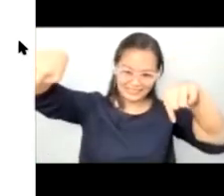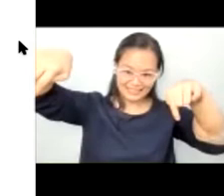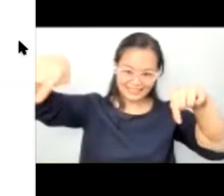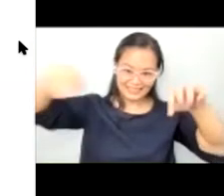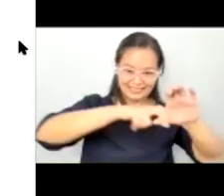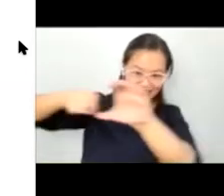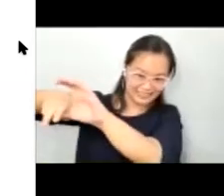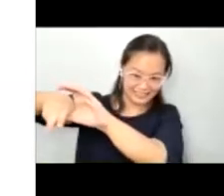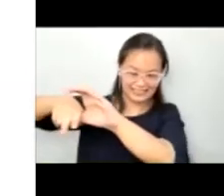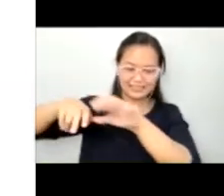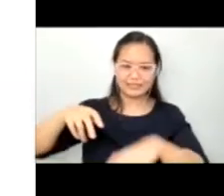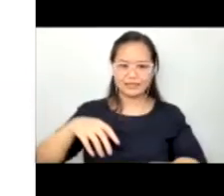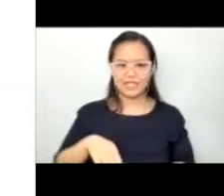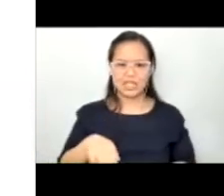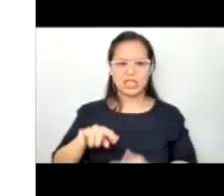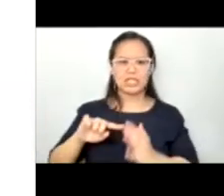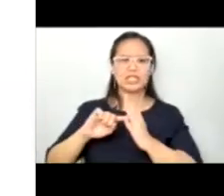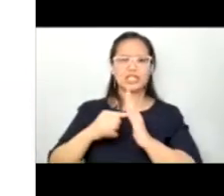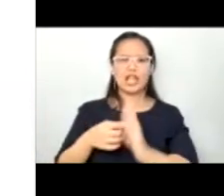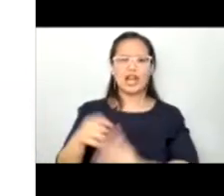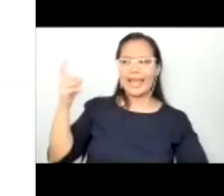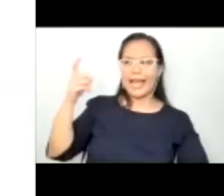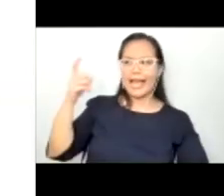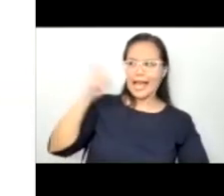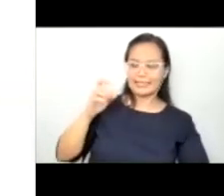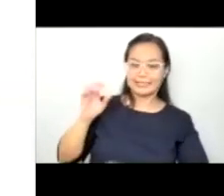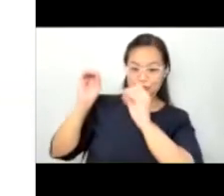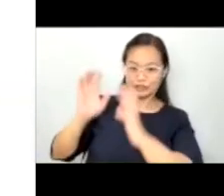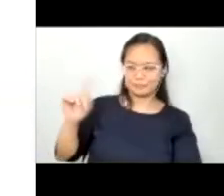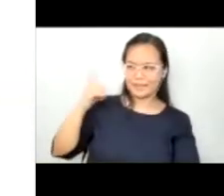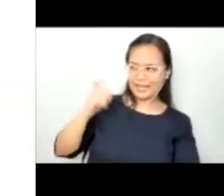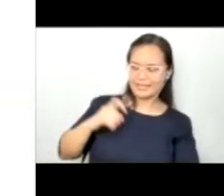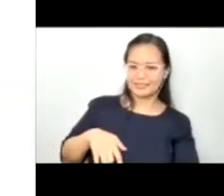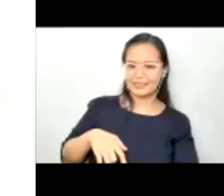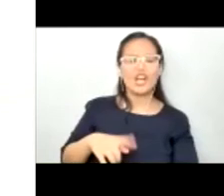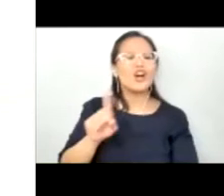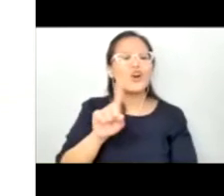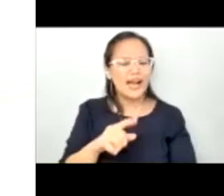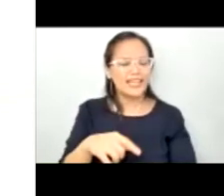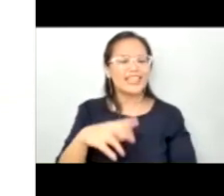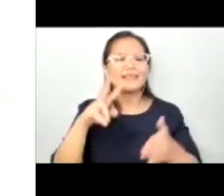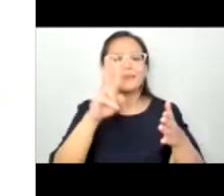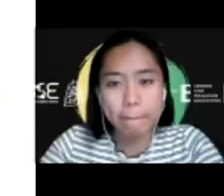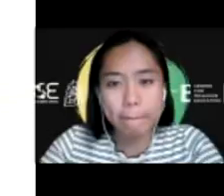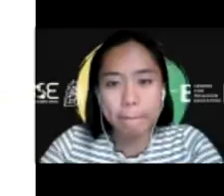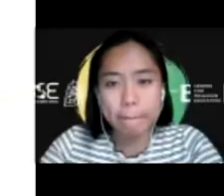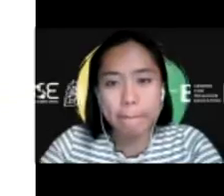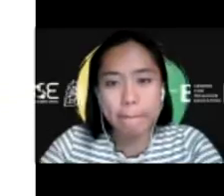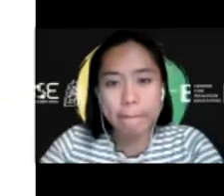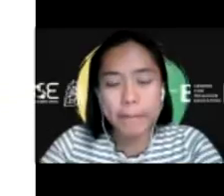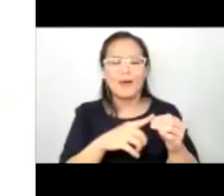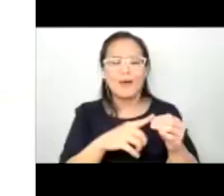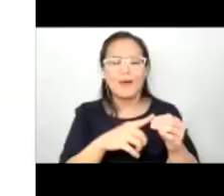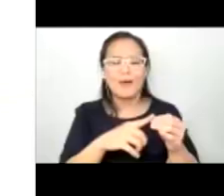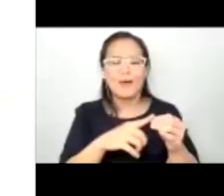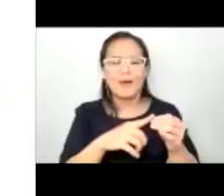us about what we thought about what we read, the assignment. So if she begins at this point here where you have